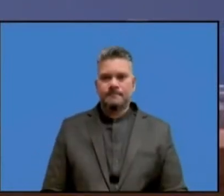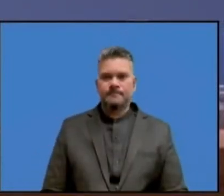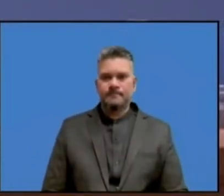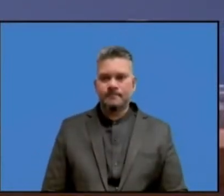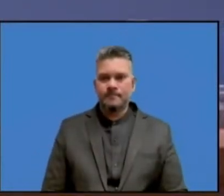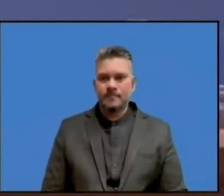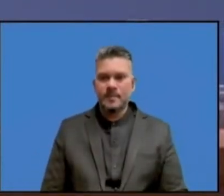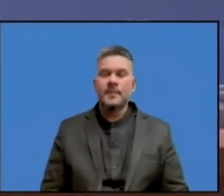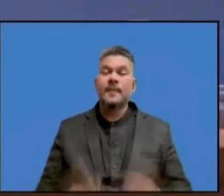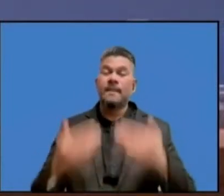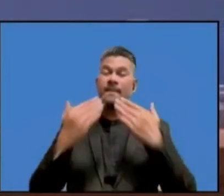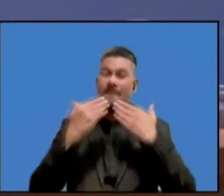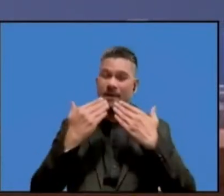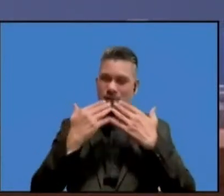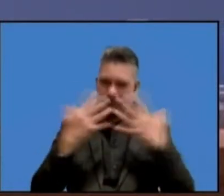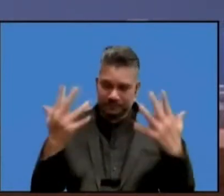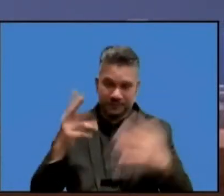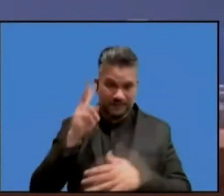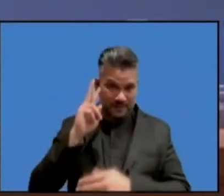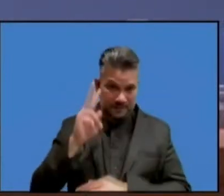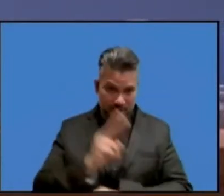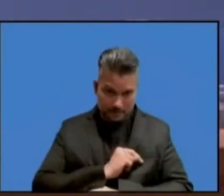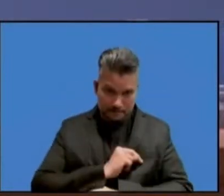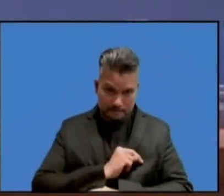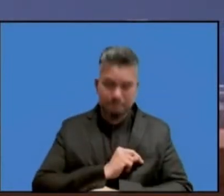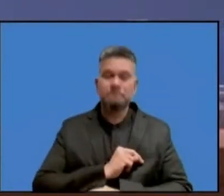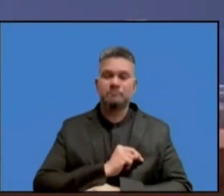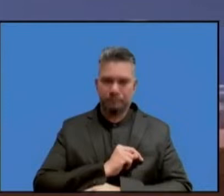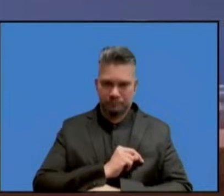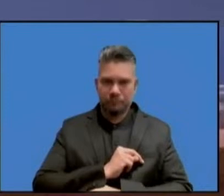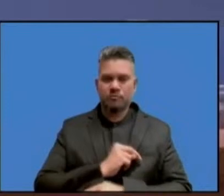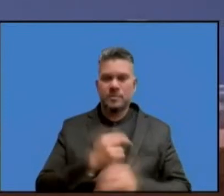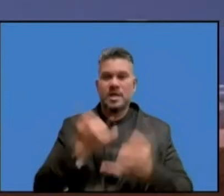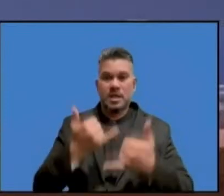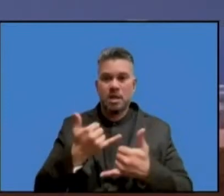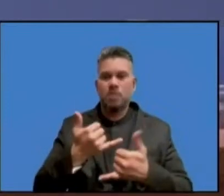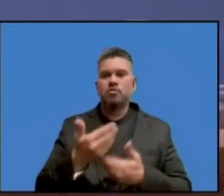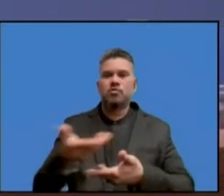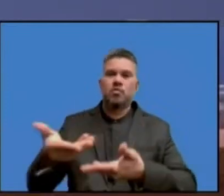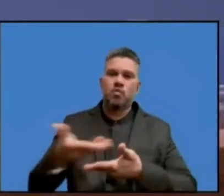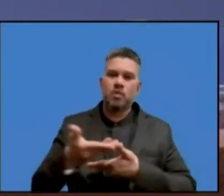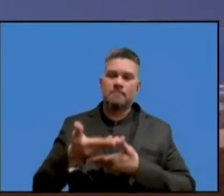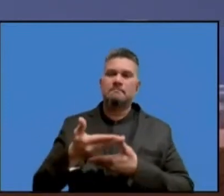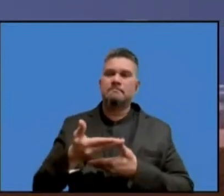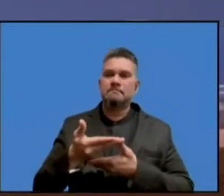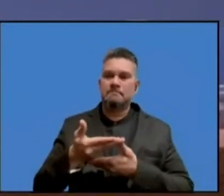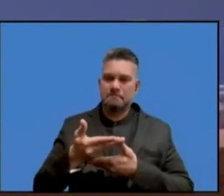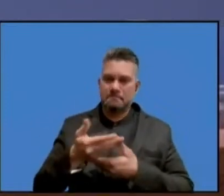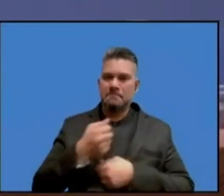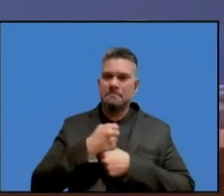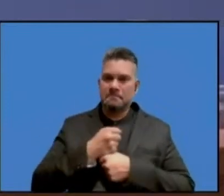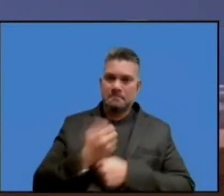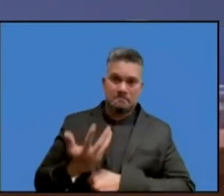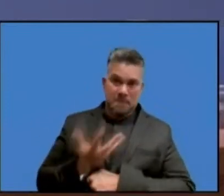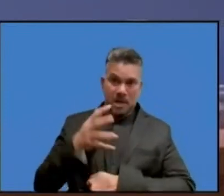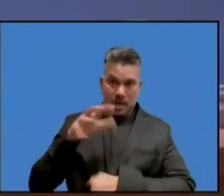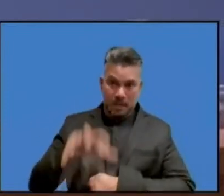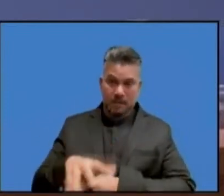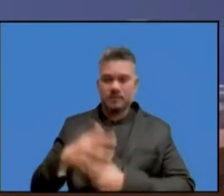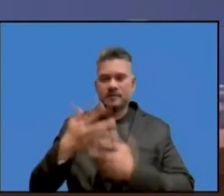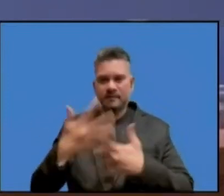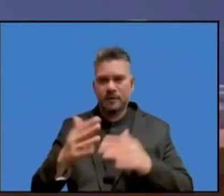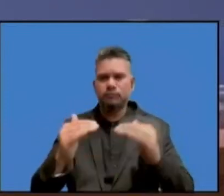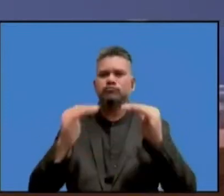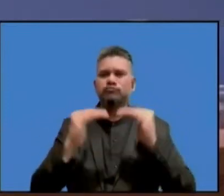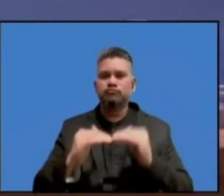Vietnam. And may I invite the distinguished delegates from Bangladesh and followed by Pakistan.